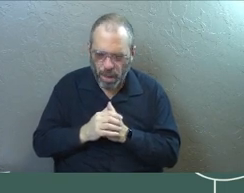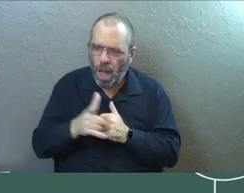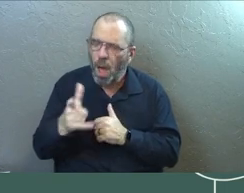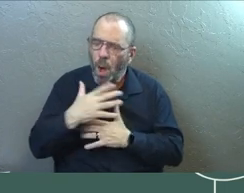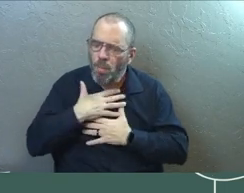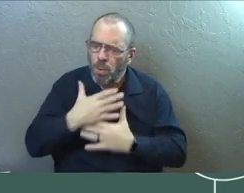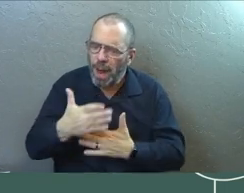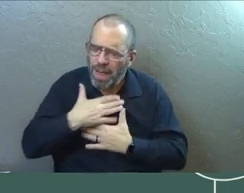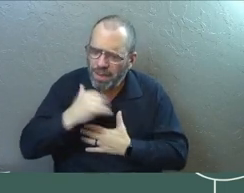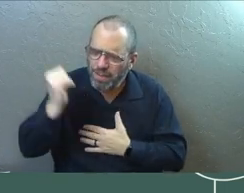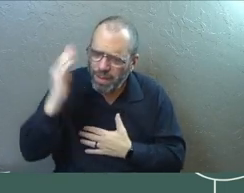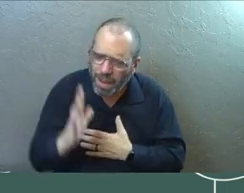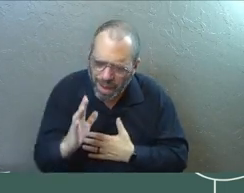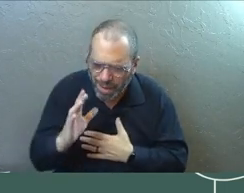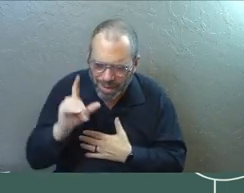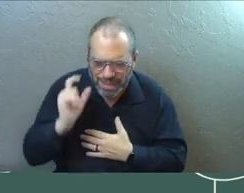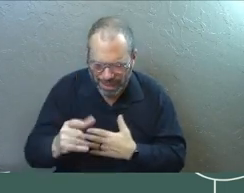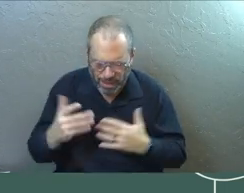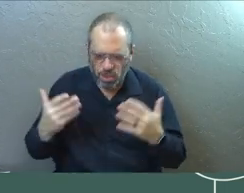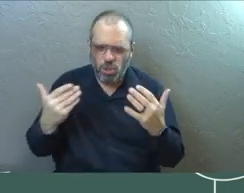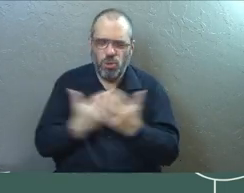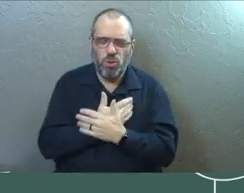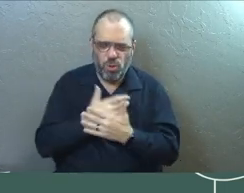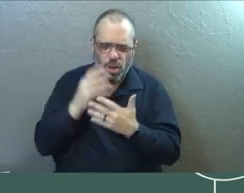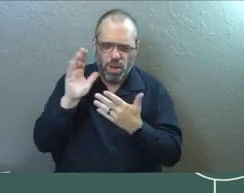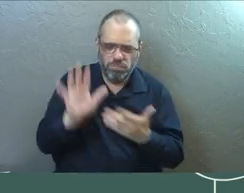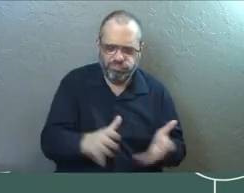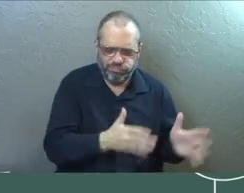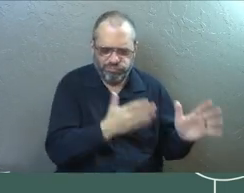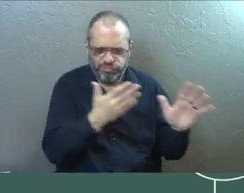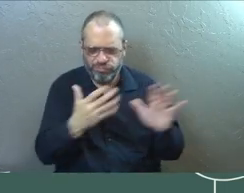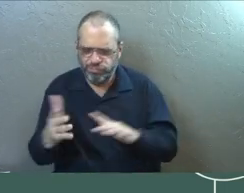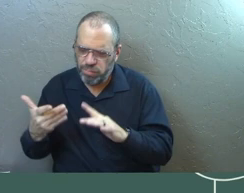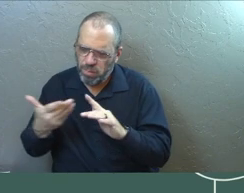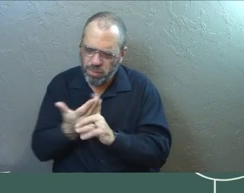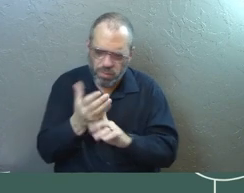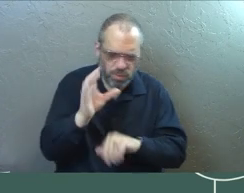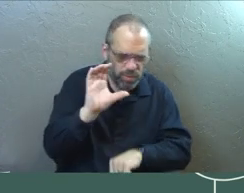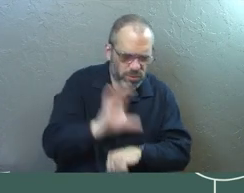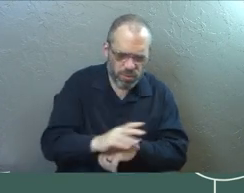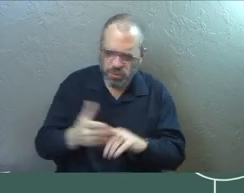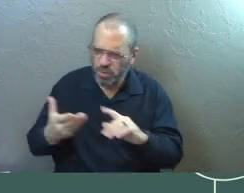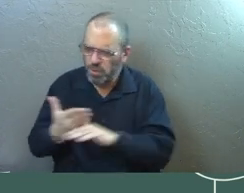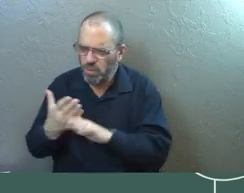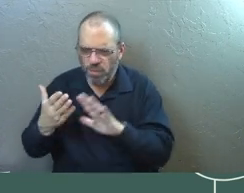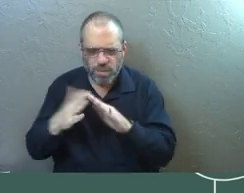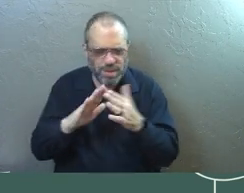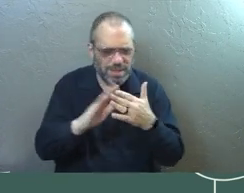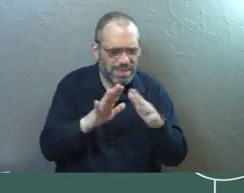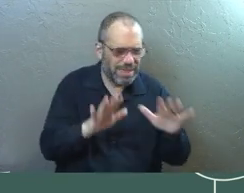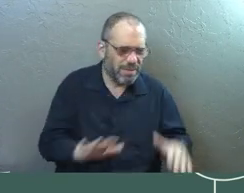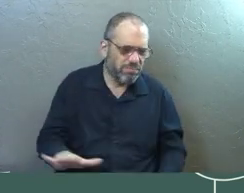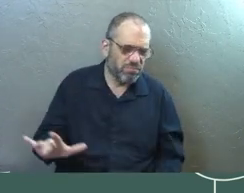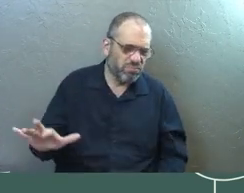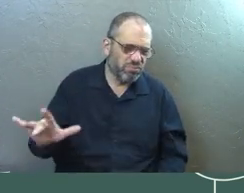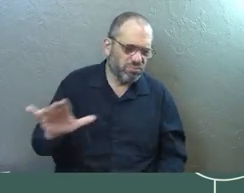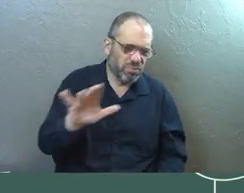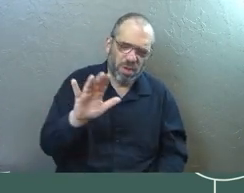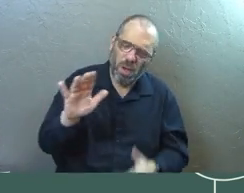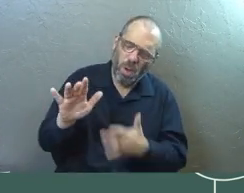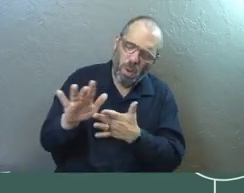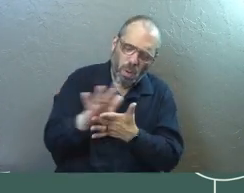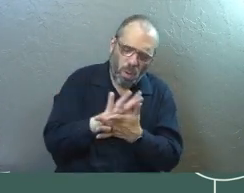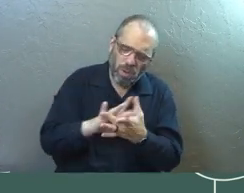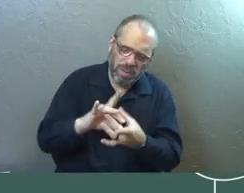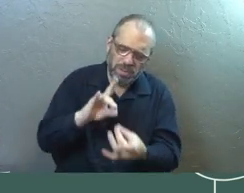Breath of God, we need a fresh wind to blow through our church and through our city. Holy